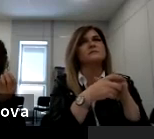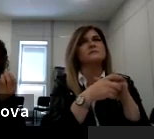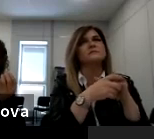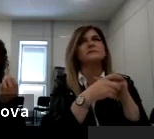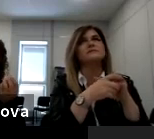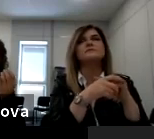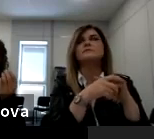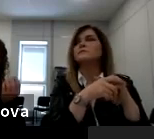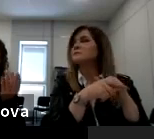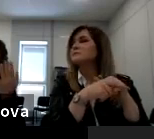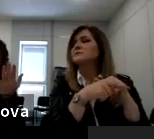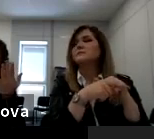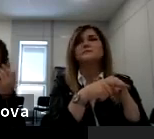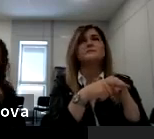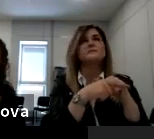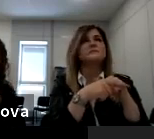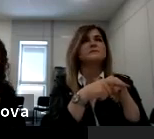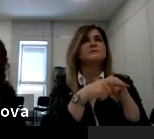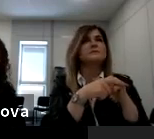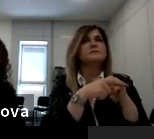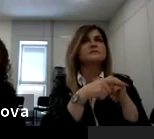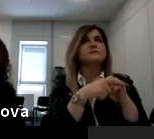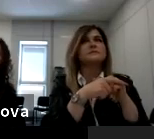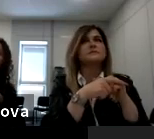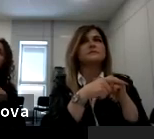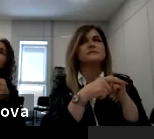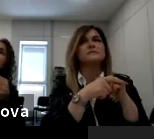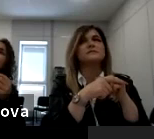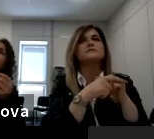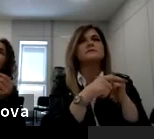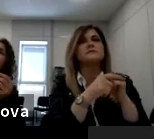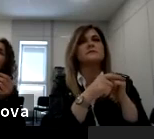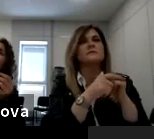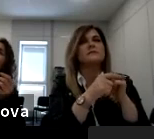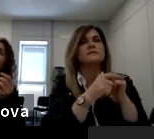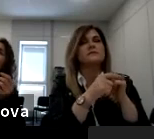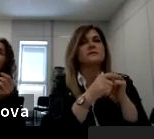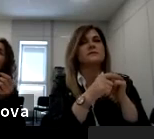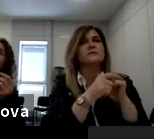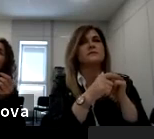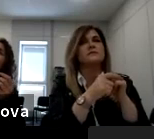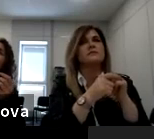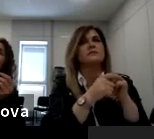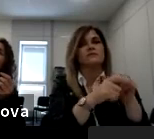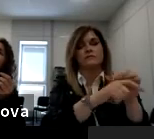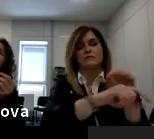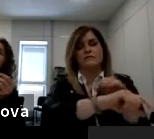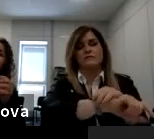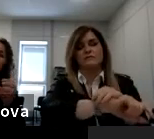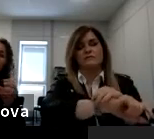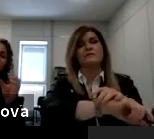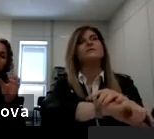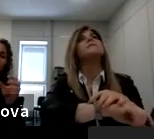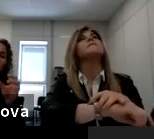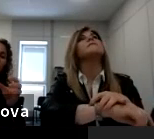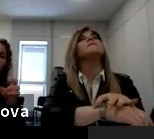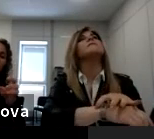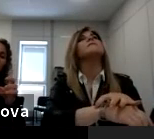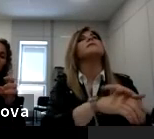1 pixel. So, and it is not using